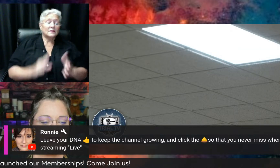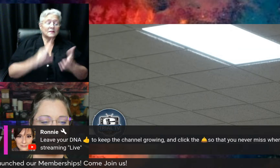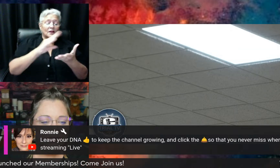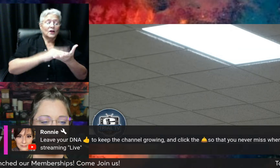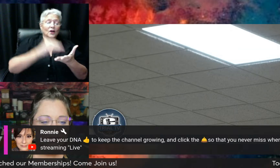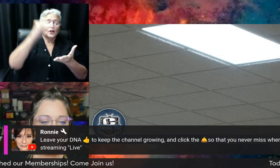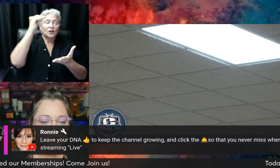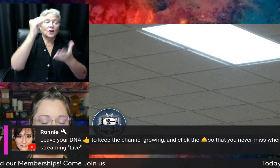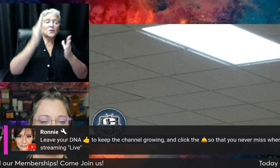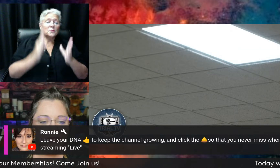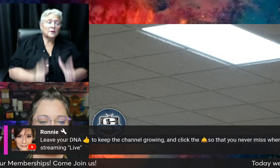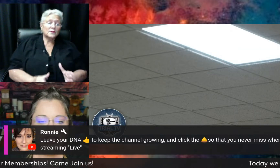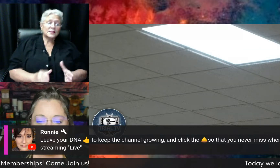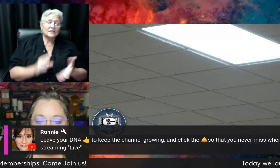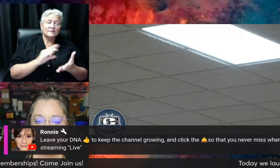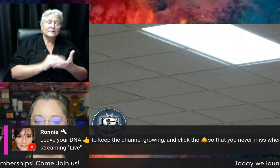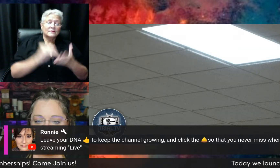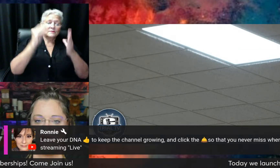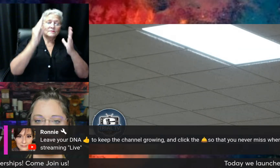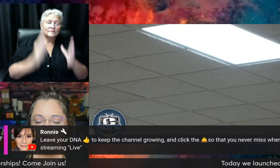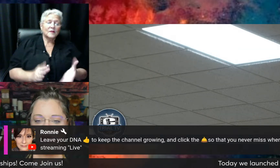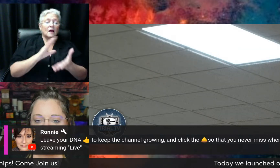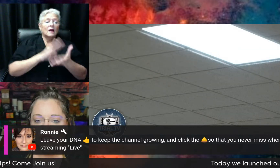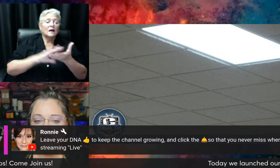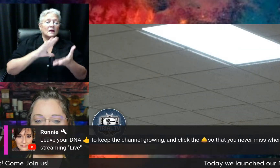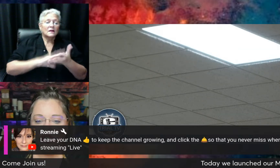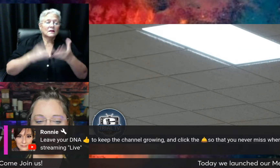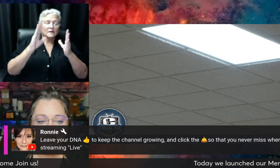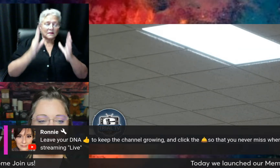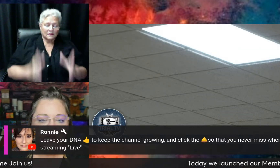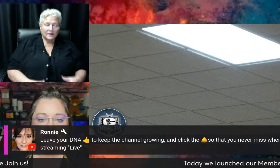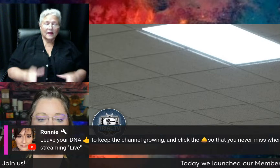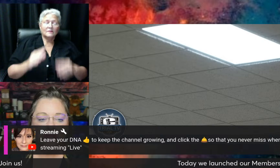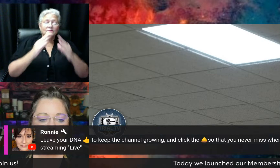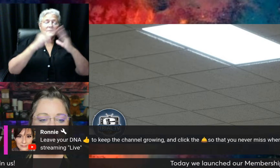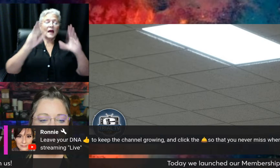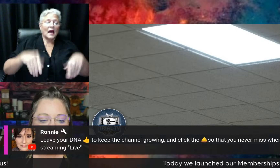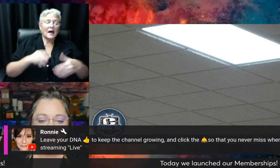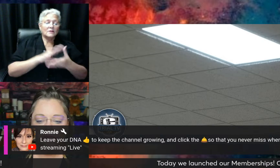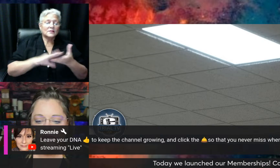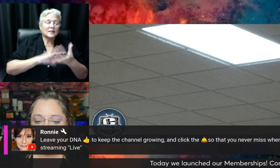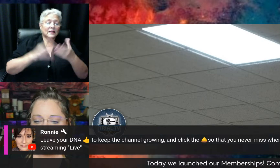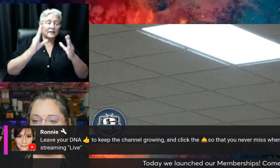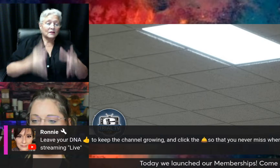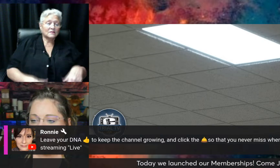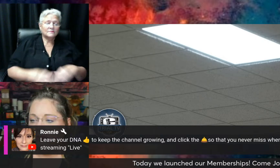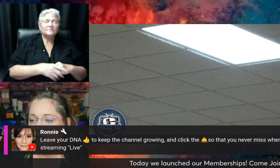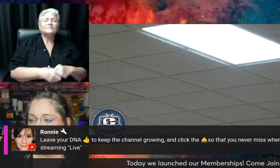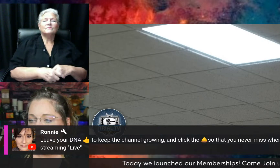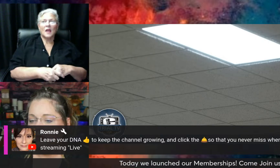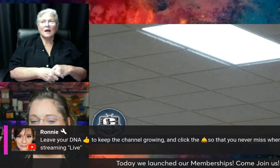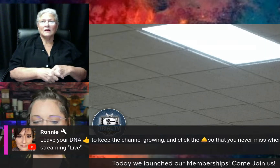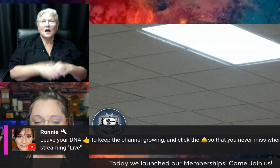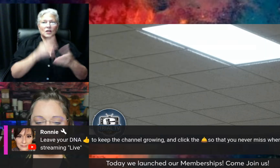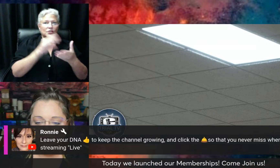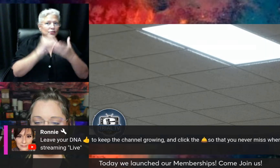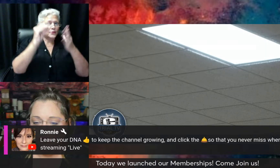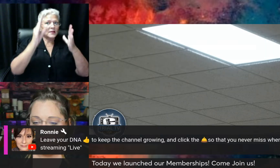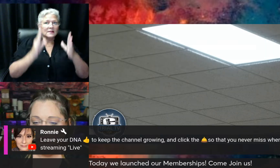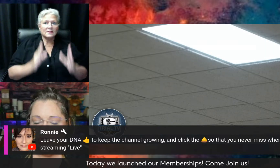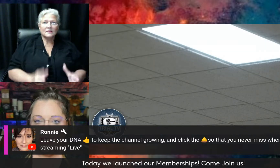student, learn person. Cleaner. House cleaner. Yeah, house cleaner. Yeah,